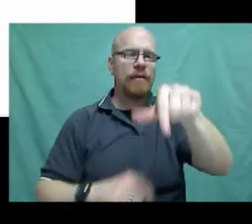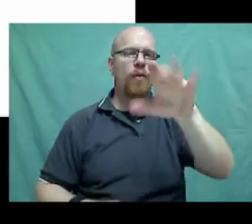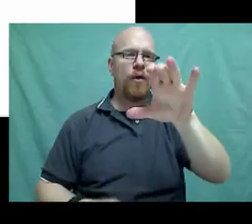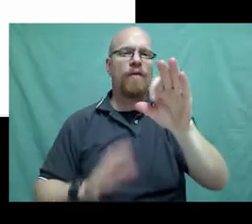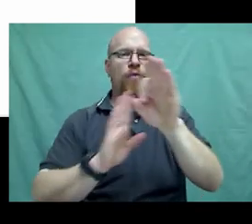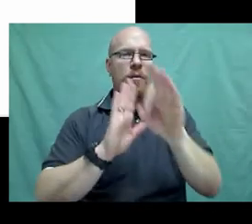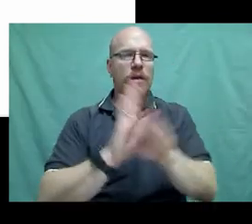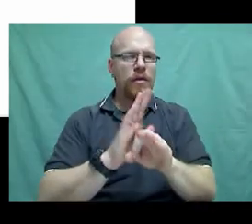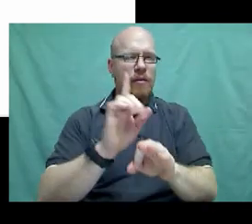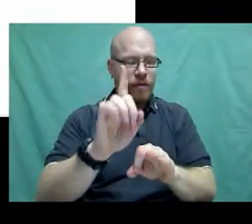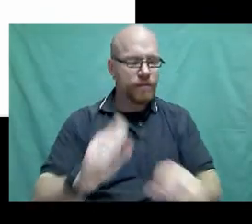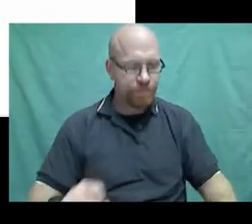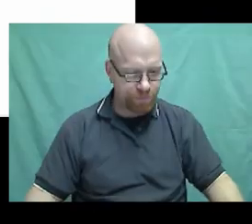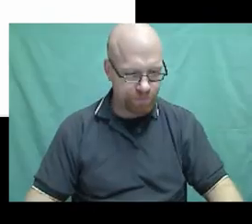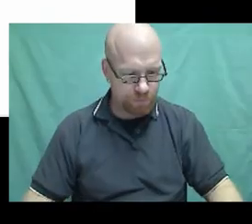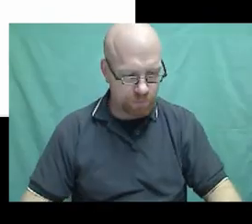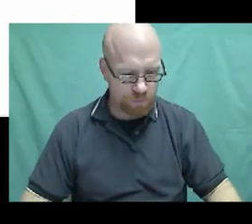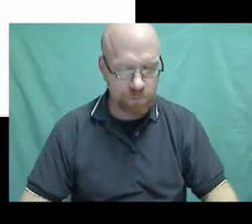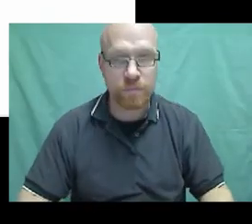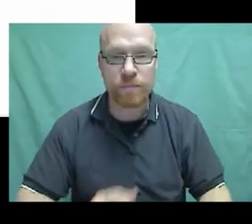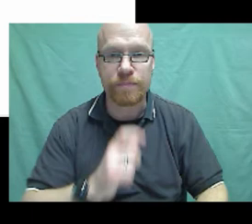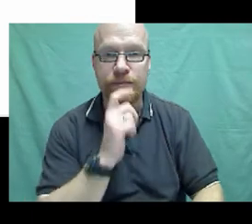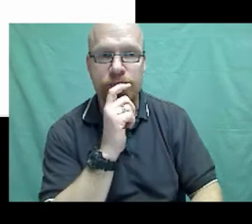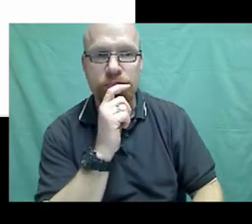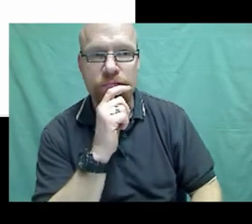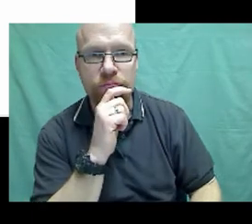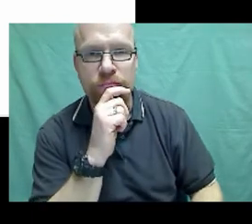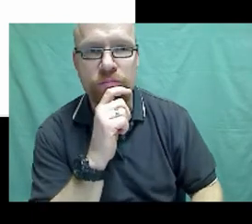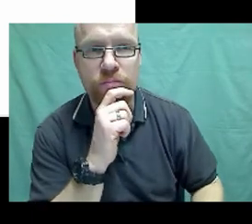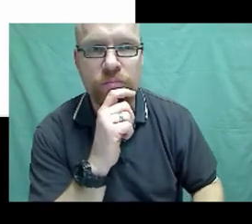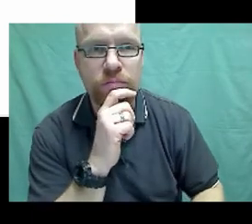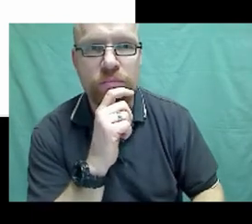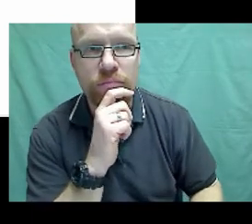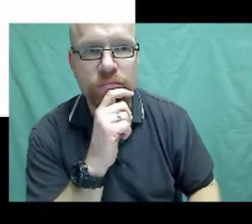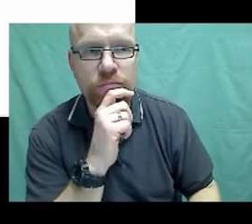this quadratic and we're going to put it in the formula and see what happens.